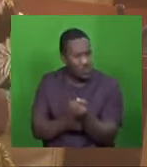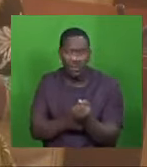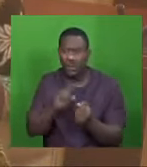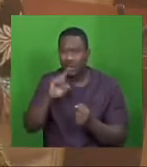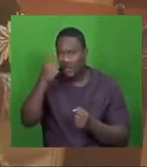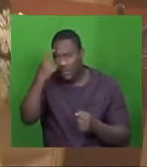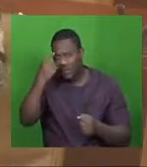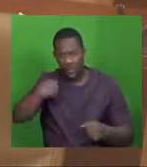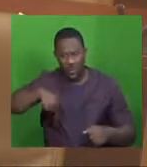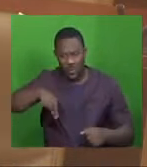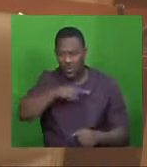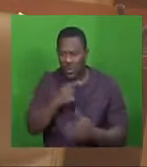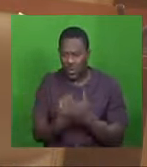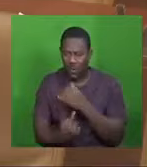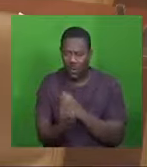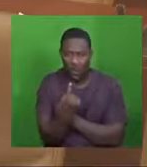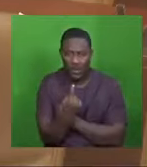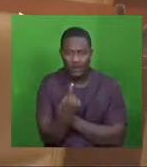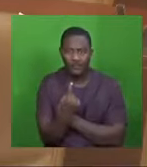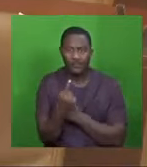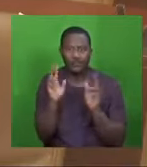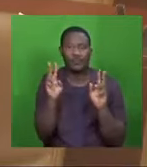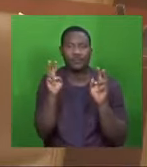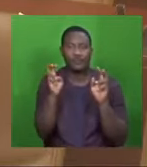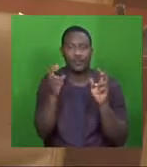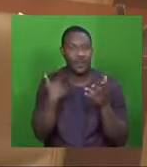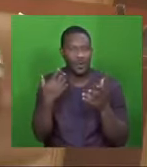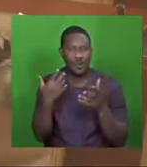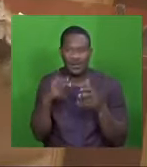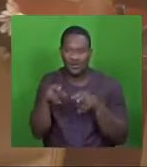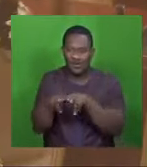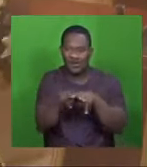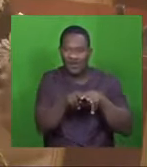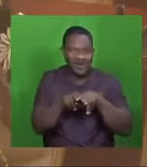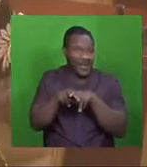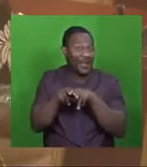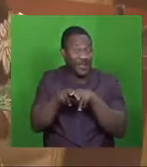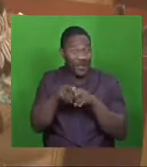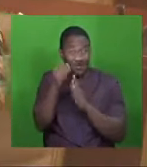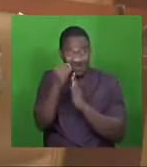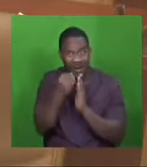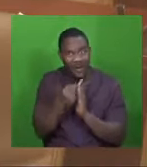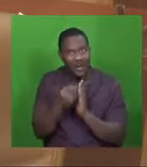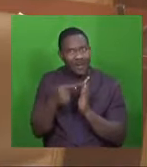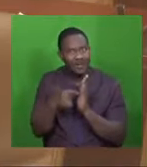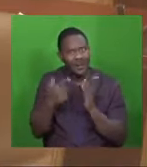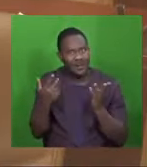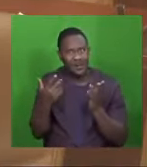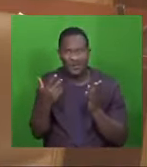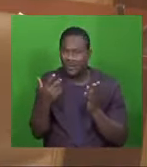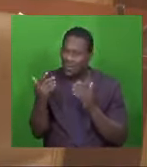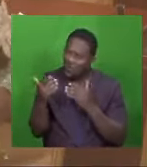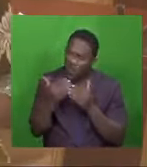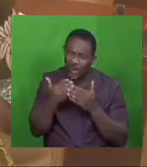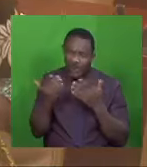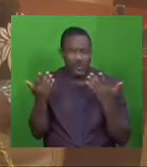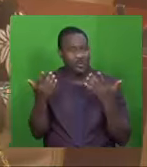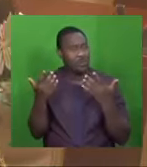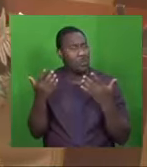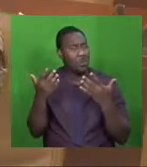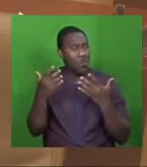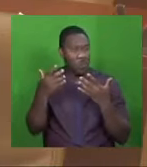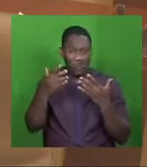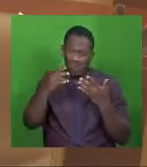in this together, and that is why we team the budget in carbon budget. Let us work together, devoid of all our politics and